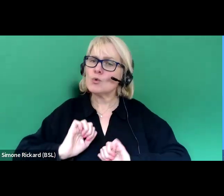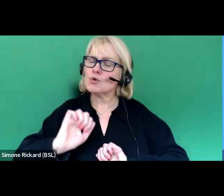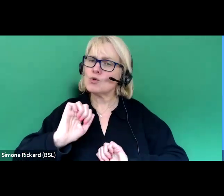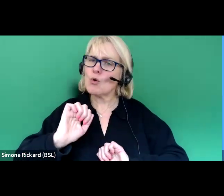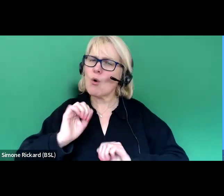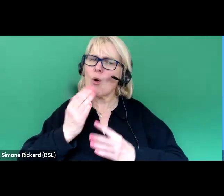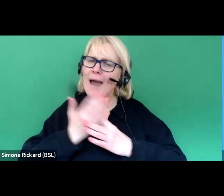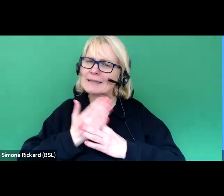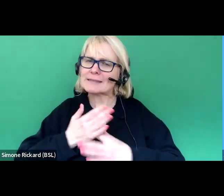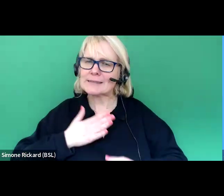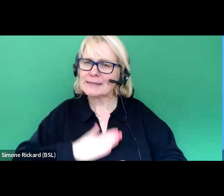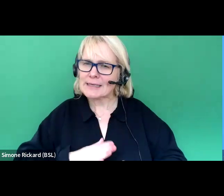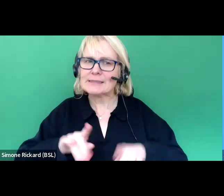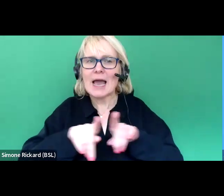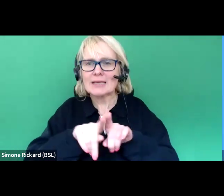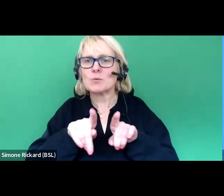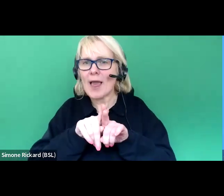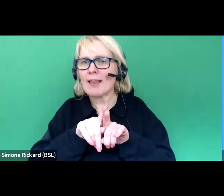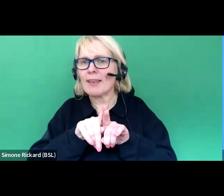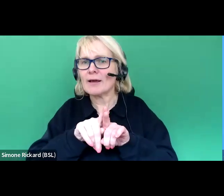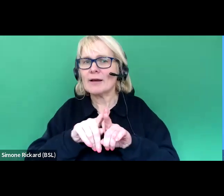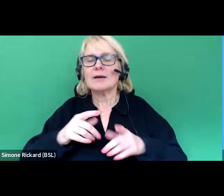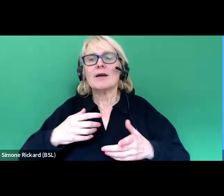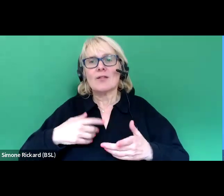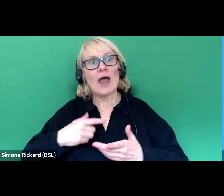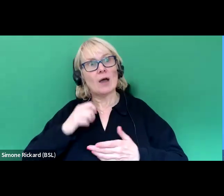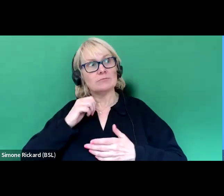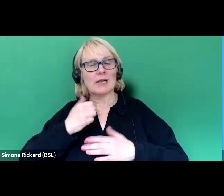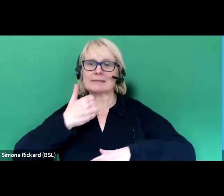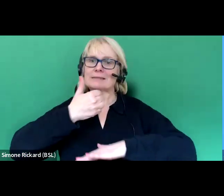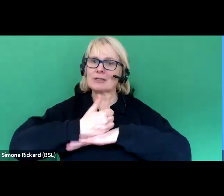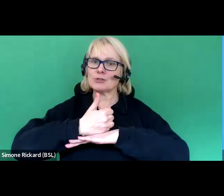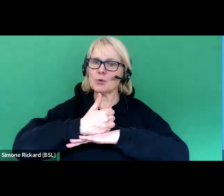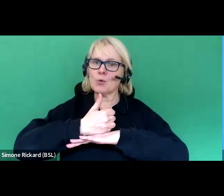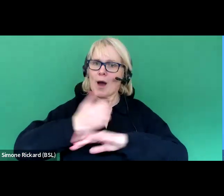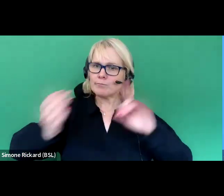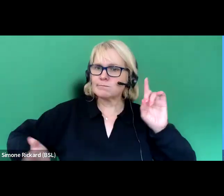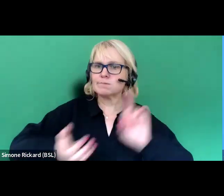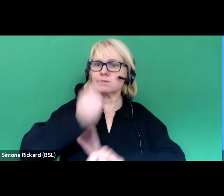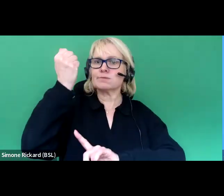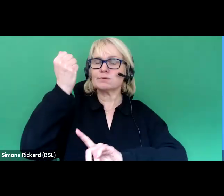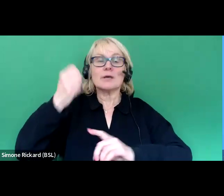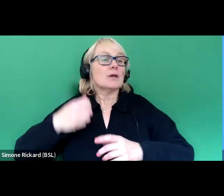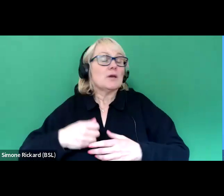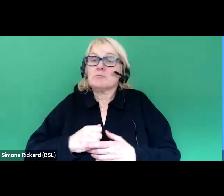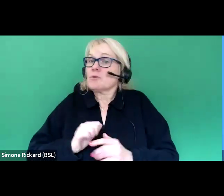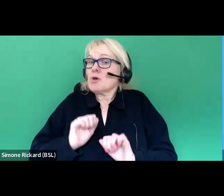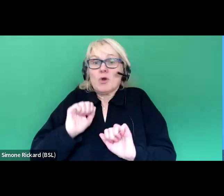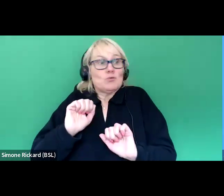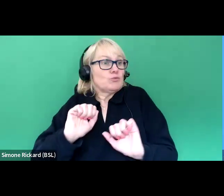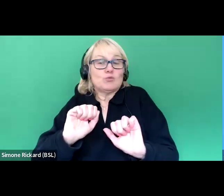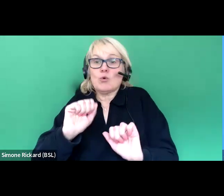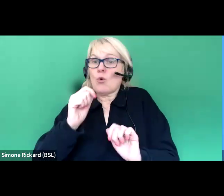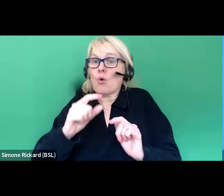the access requirements you might have that are going to set you up for success. You can choose the right moment to have that